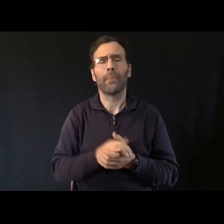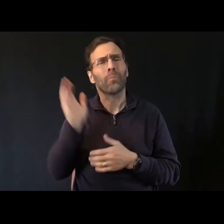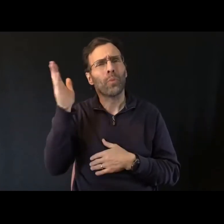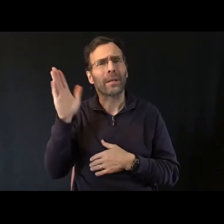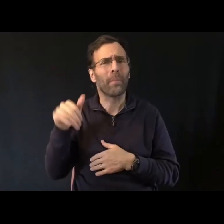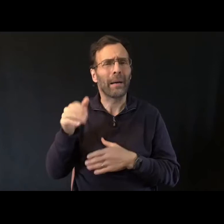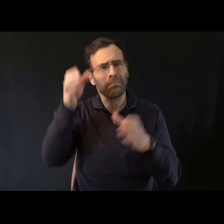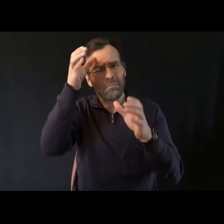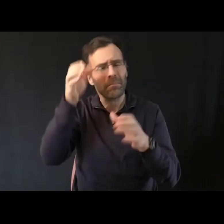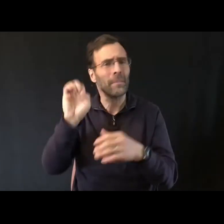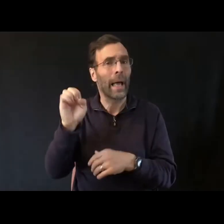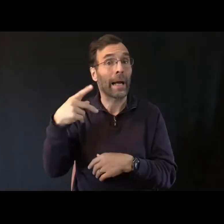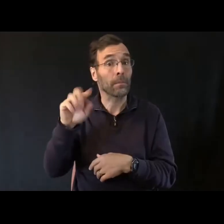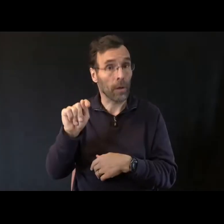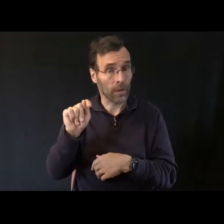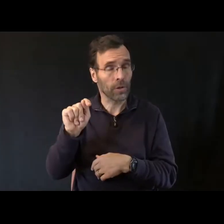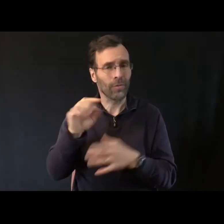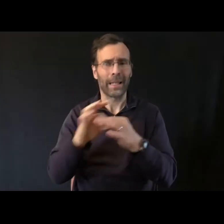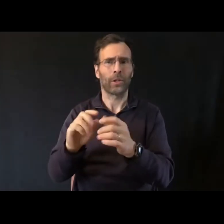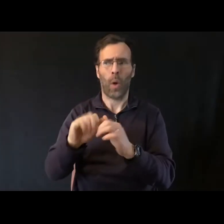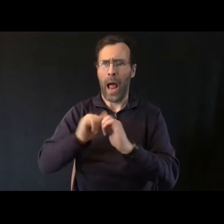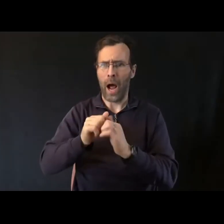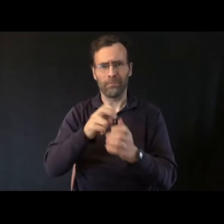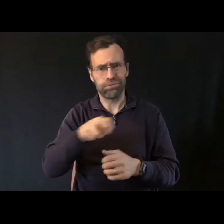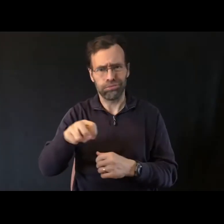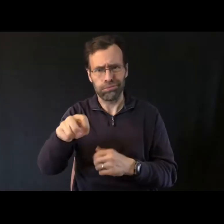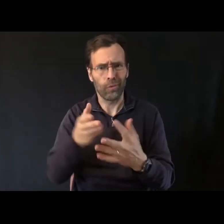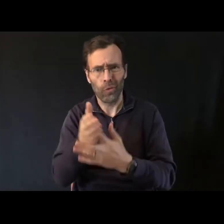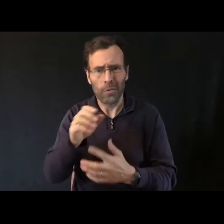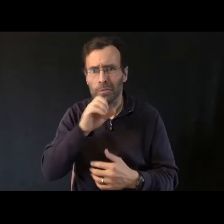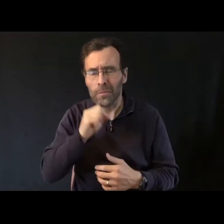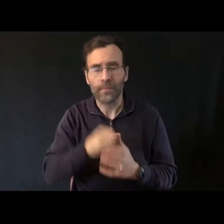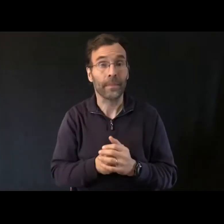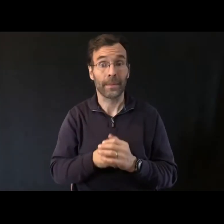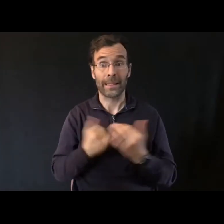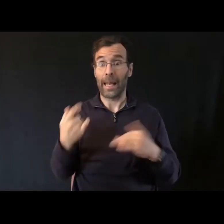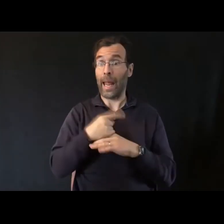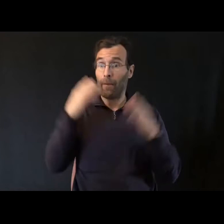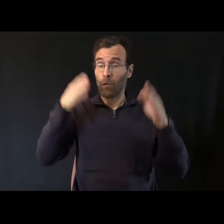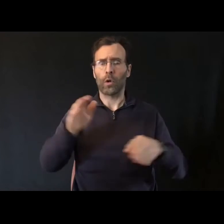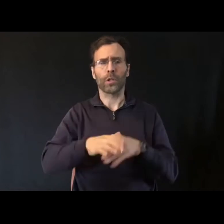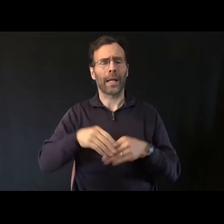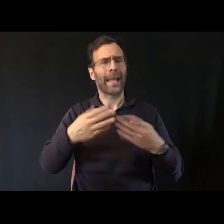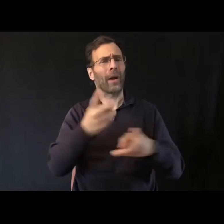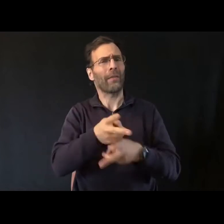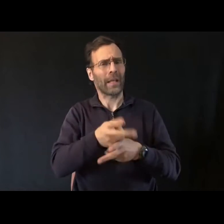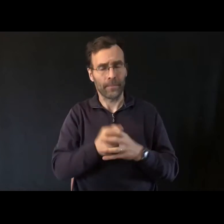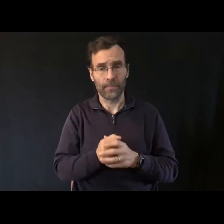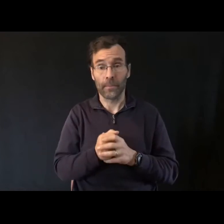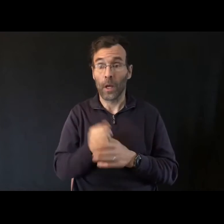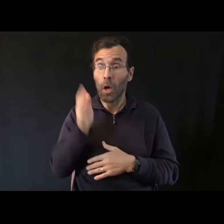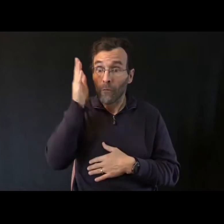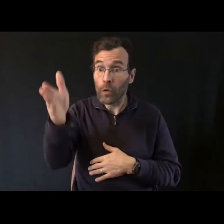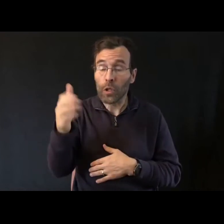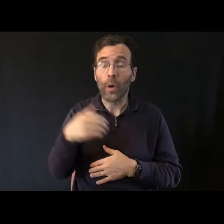cover topics related to the aging journey. Topics such as caregiving, like today's event, and in the future, we'll have aging